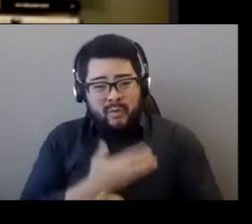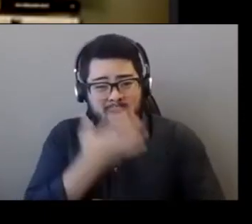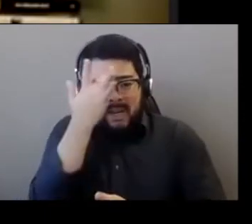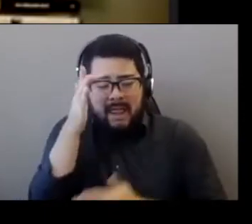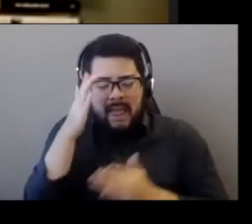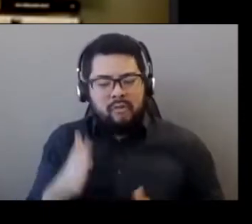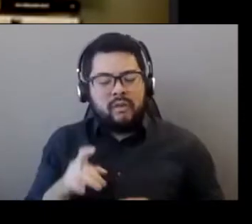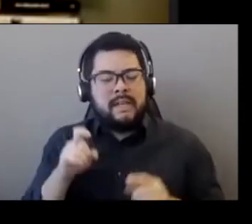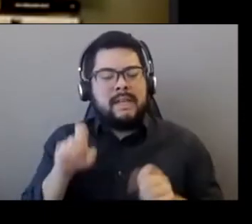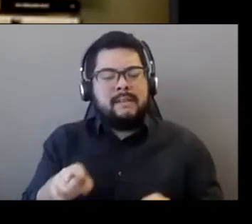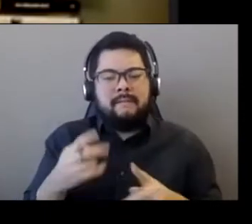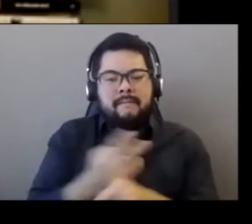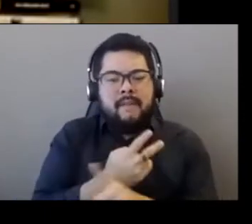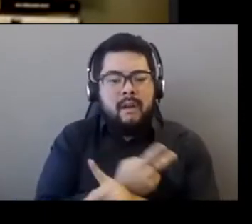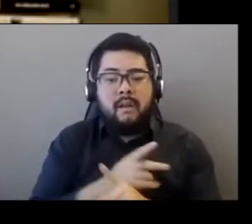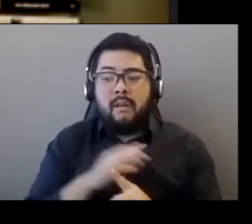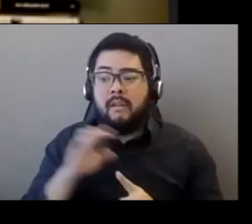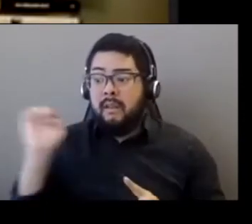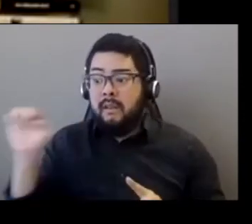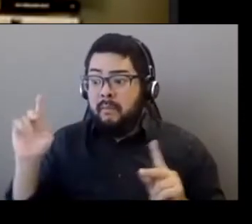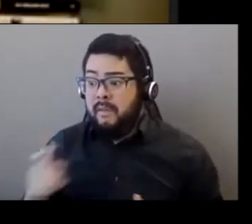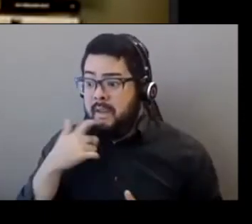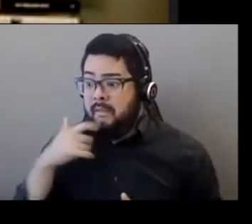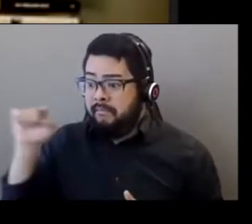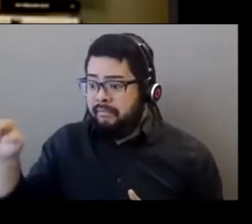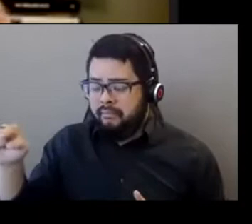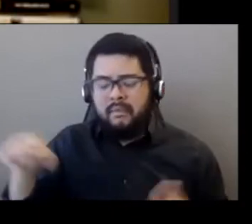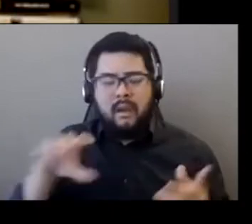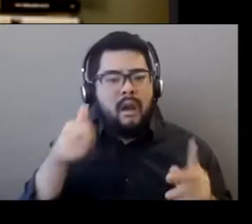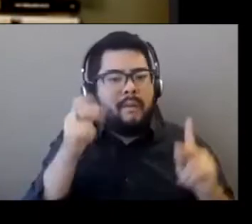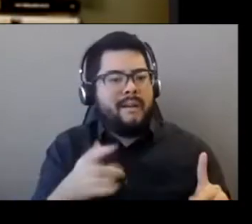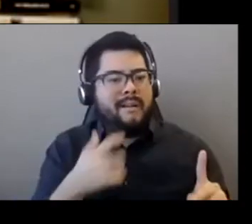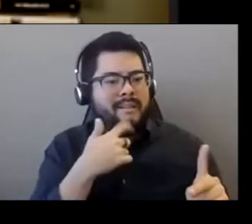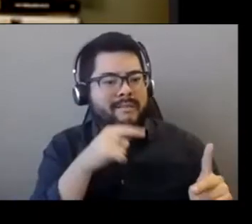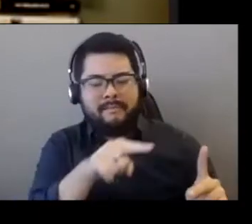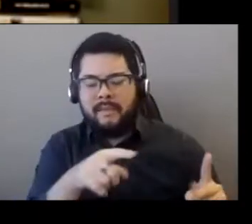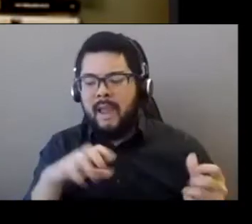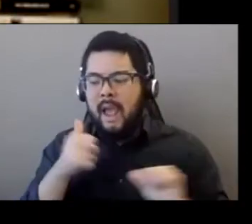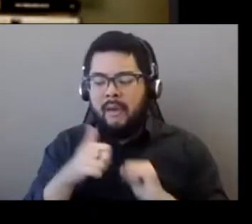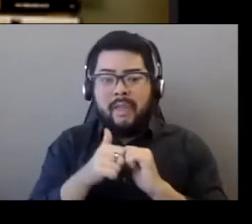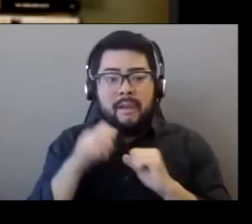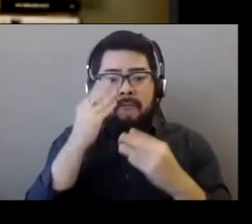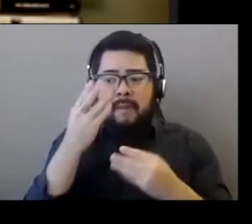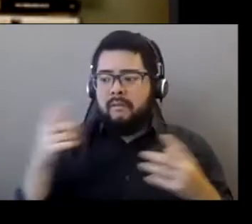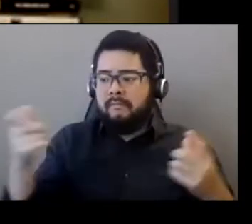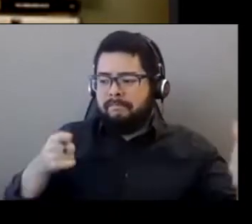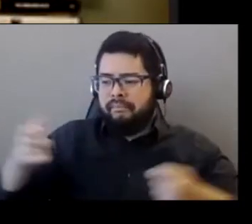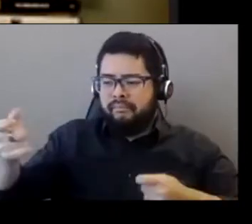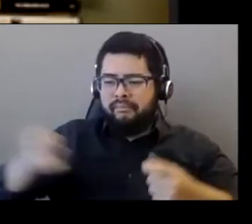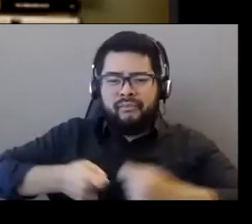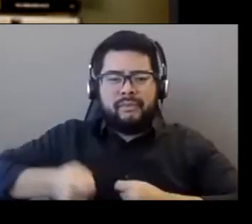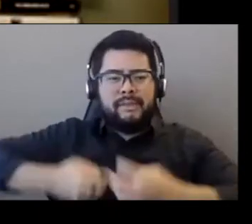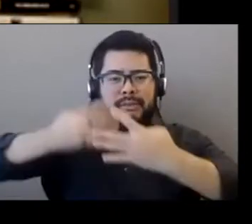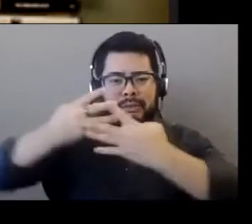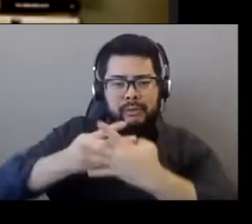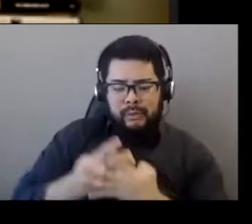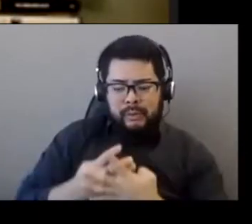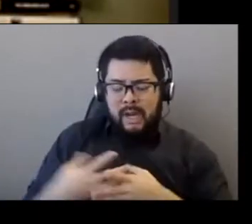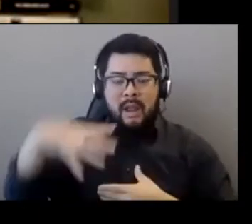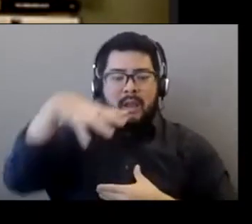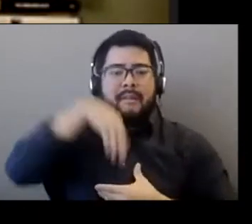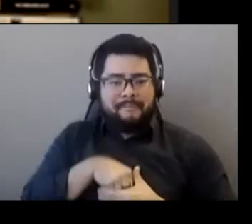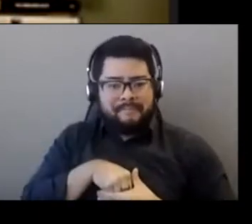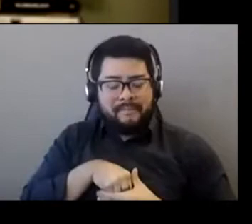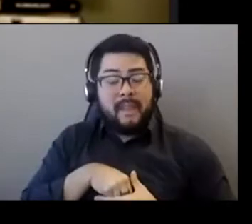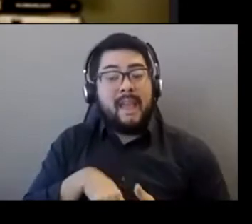and find a way to elaborate these thoughts, all of these thoughts in a certain way, and then present